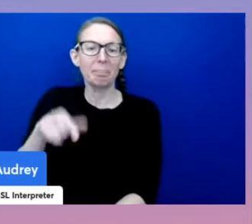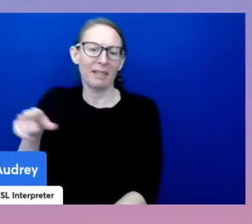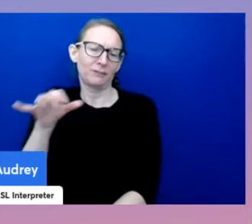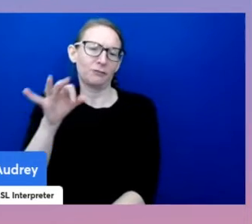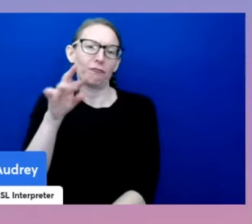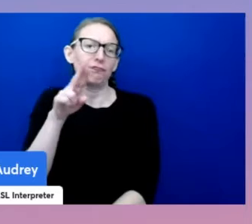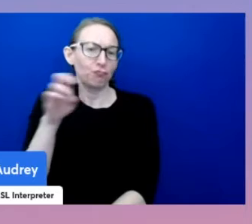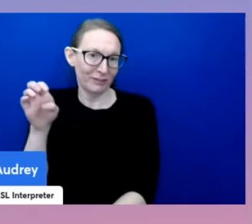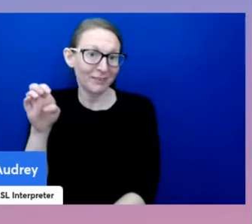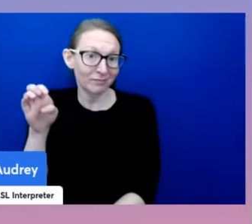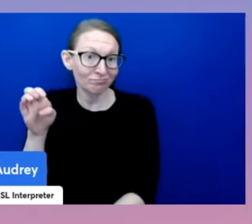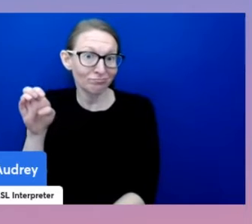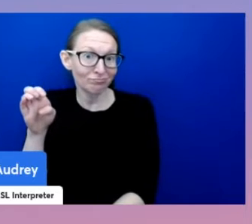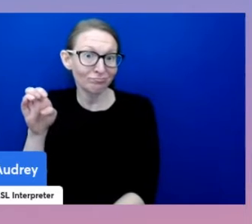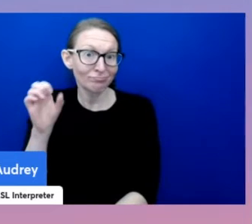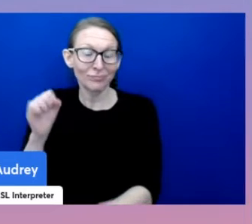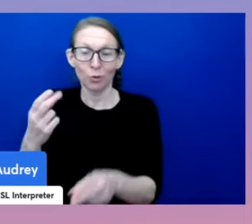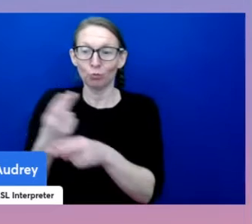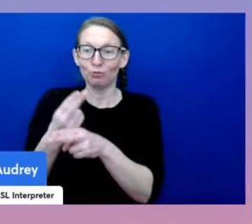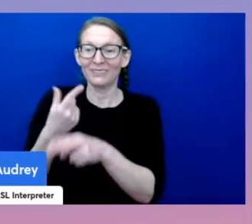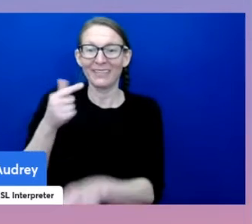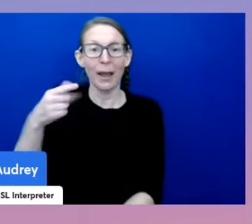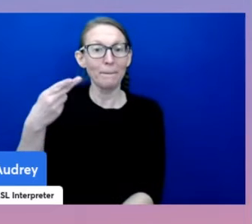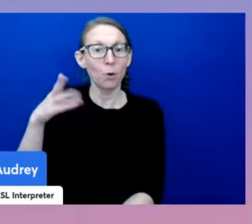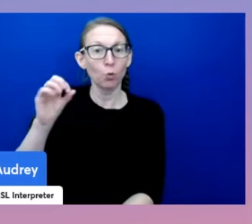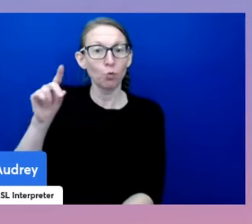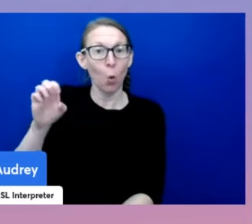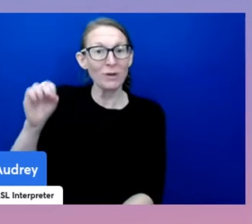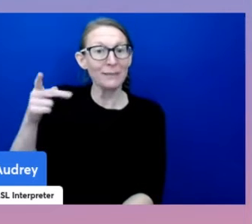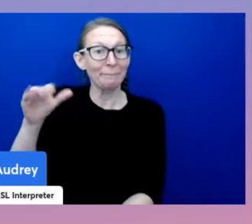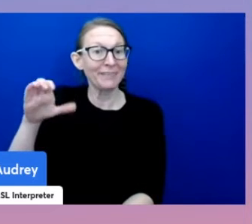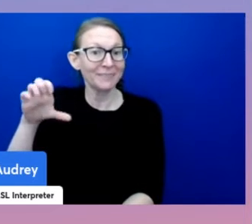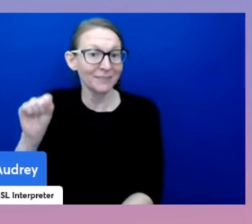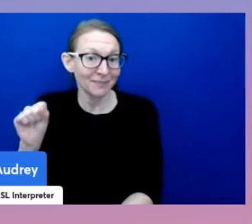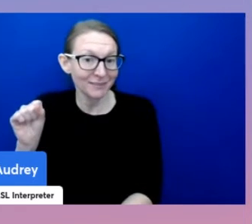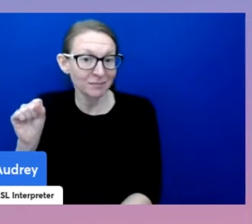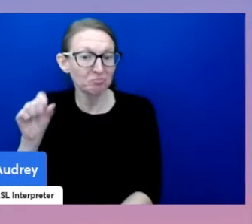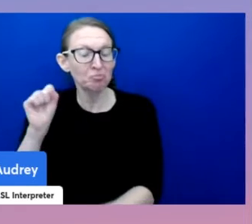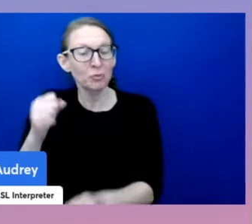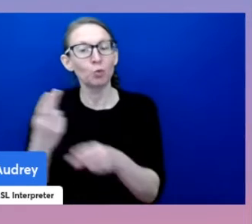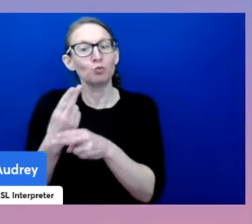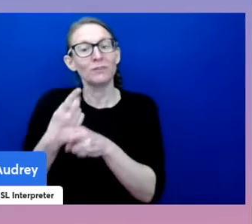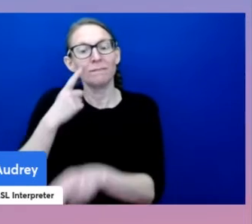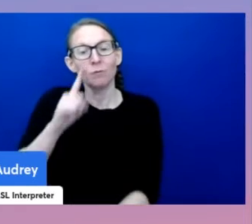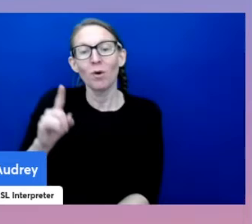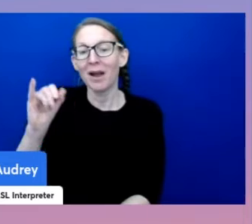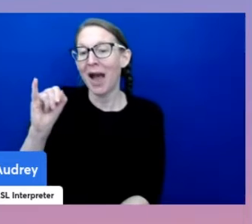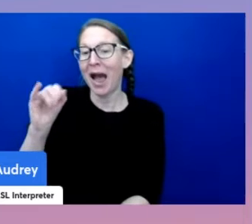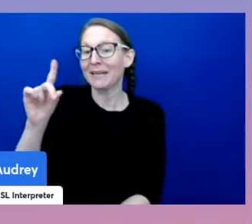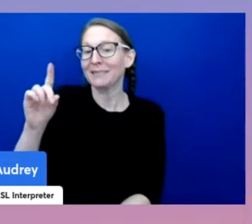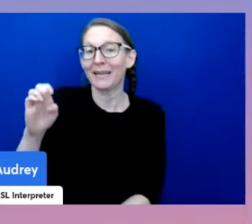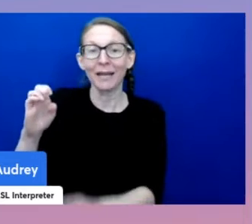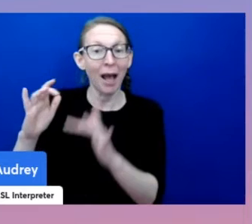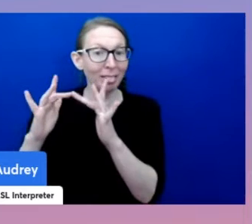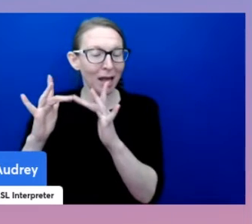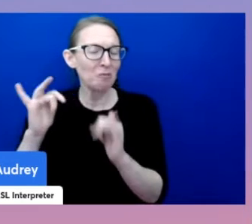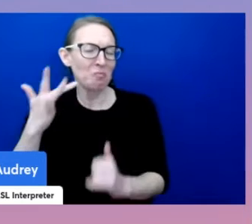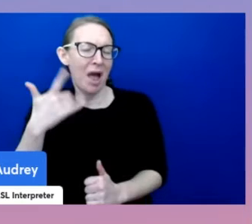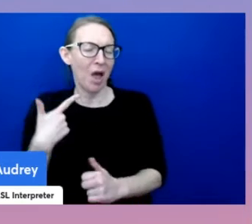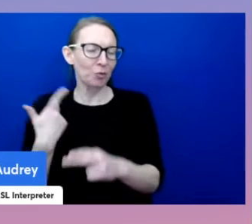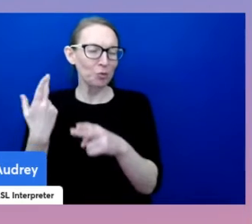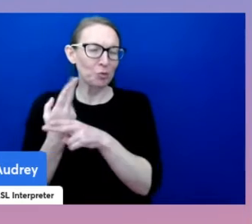can make you can use code space for like a IDE online. So that's why I use it.